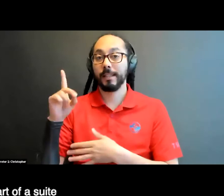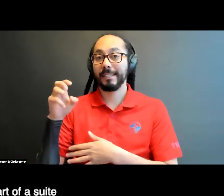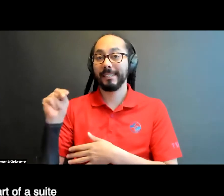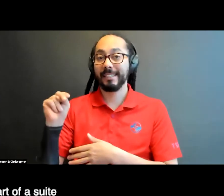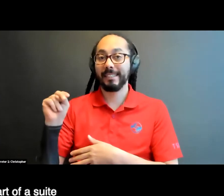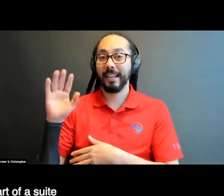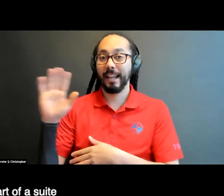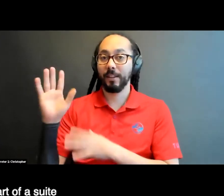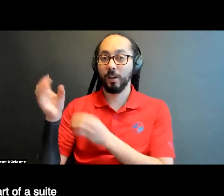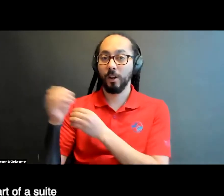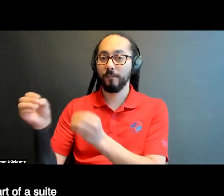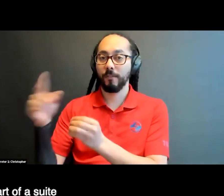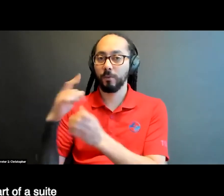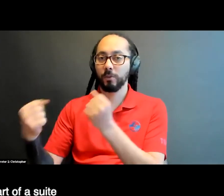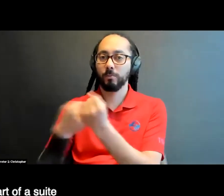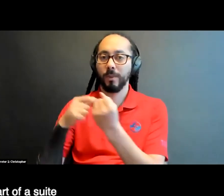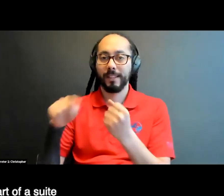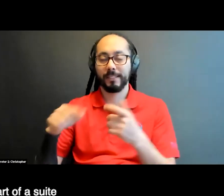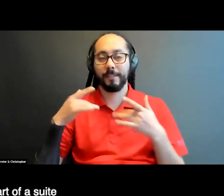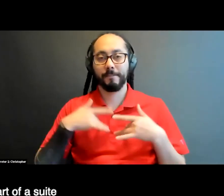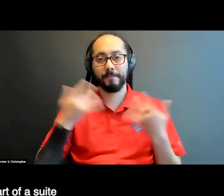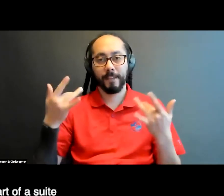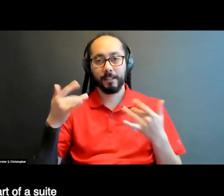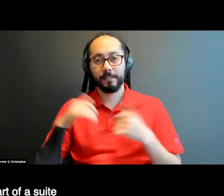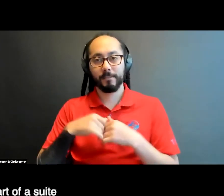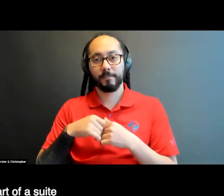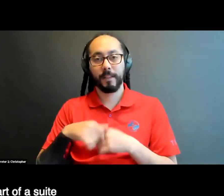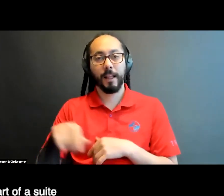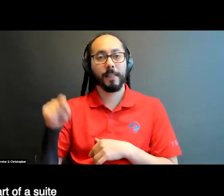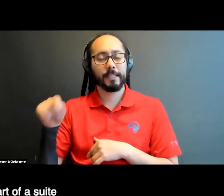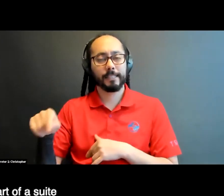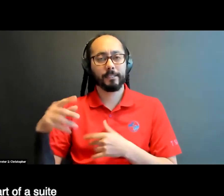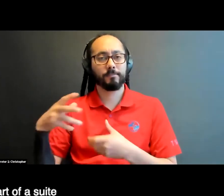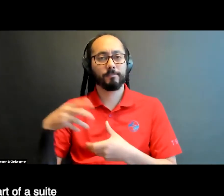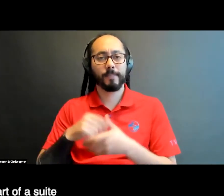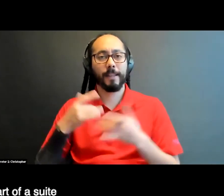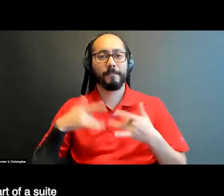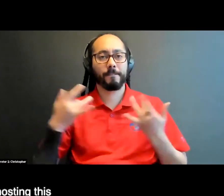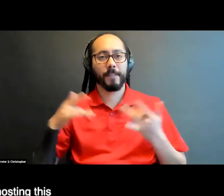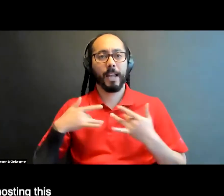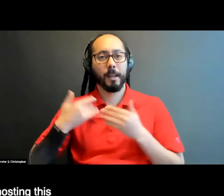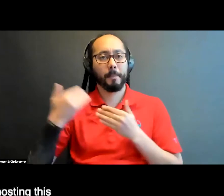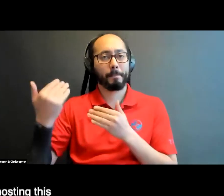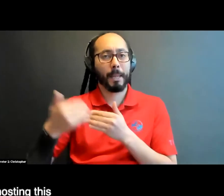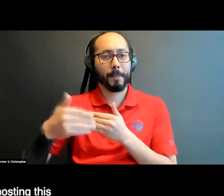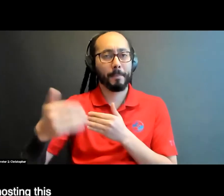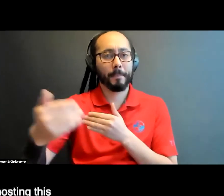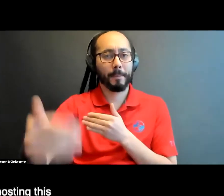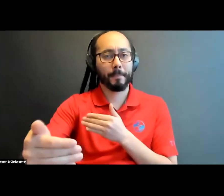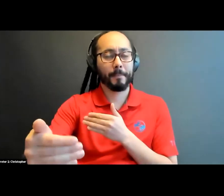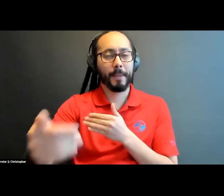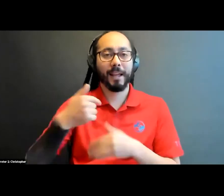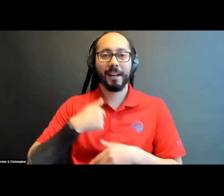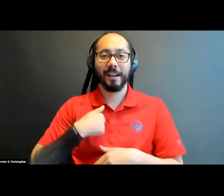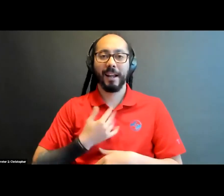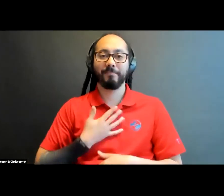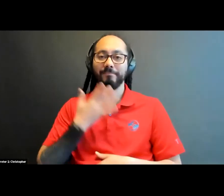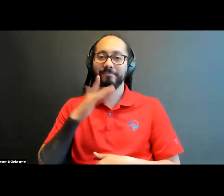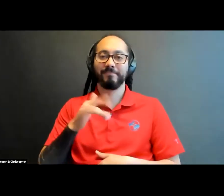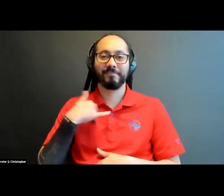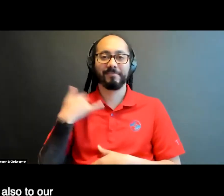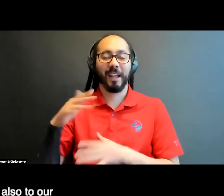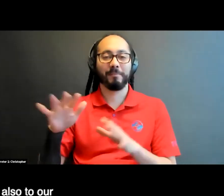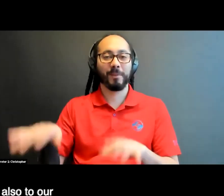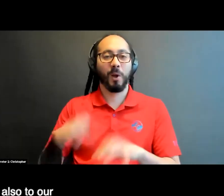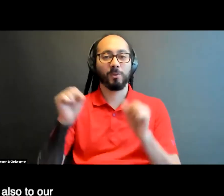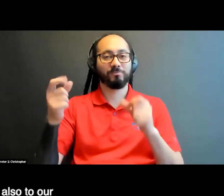supporting this event, which is part of a suite of educational webinars I've had the privilege of hosting this year.